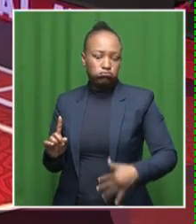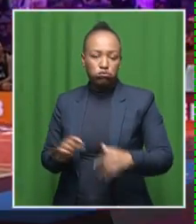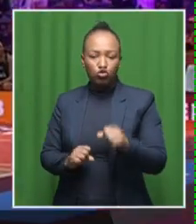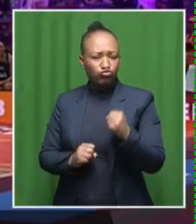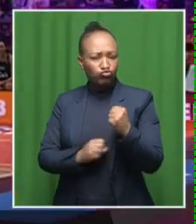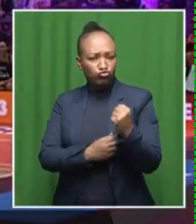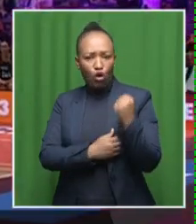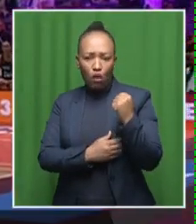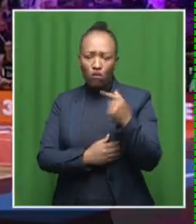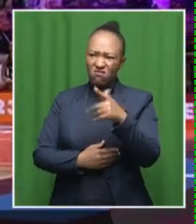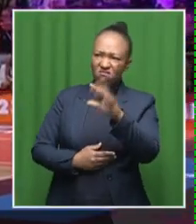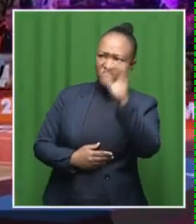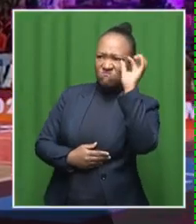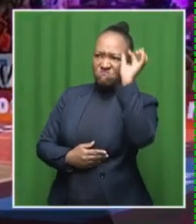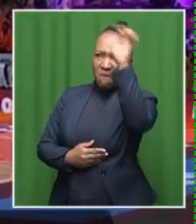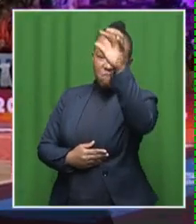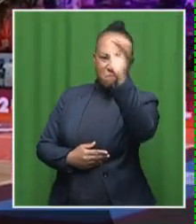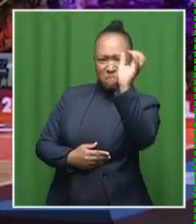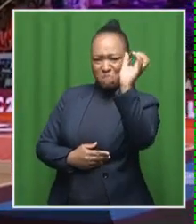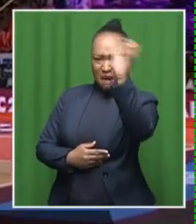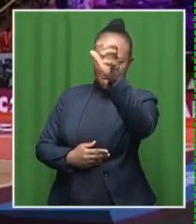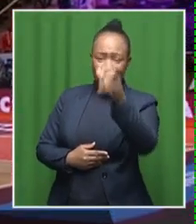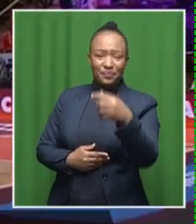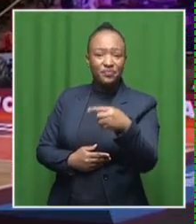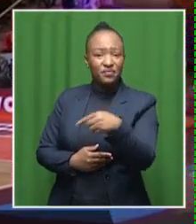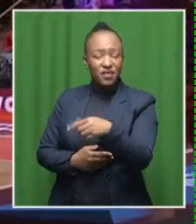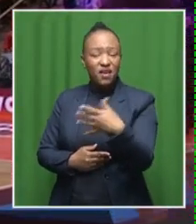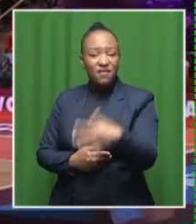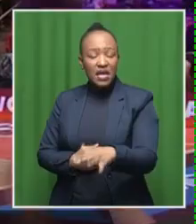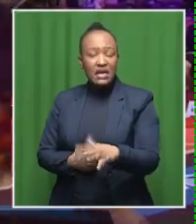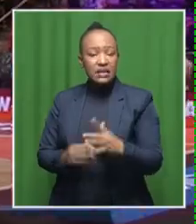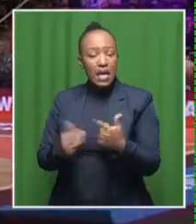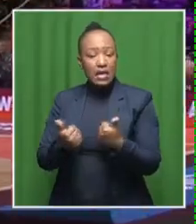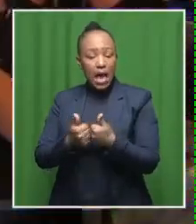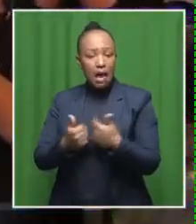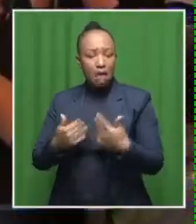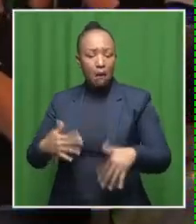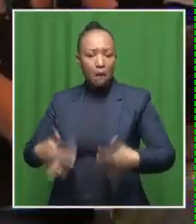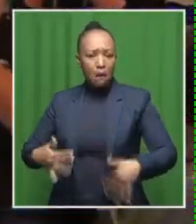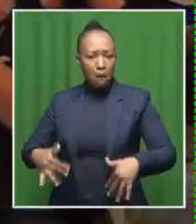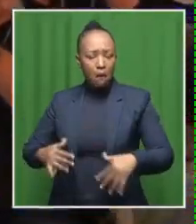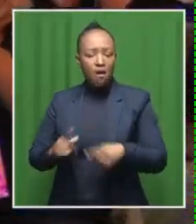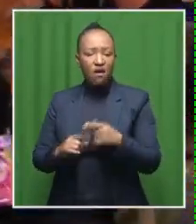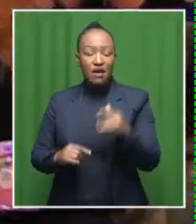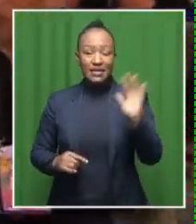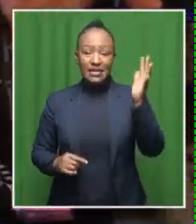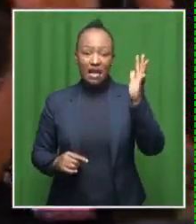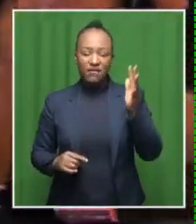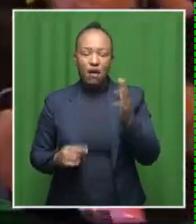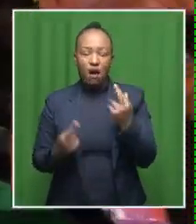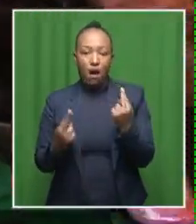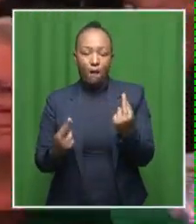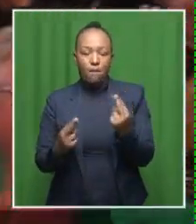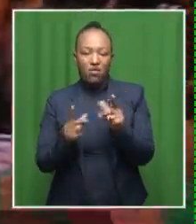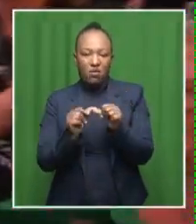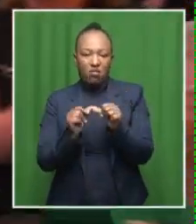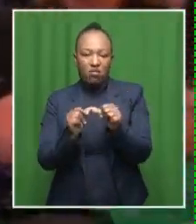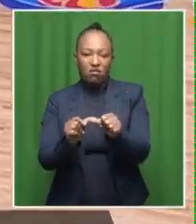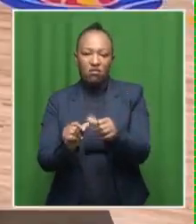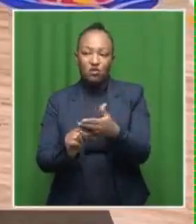she's been running with this game. She's been holding it down for the Silver Ferns. I hope that she continues to do so.